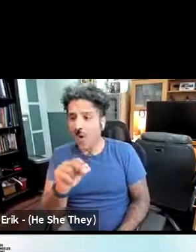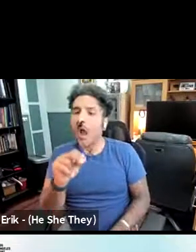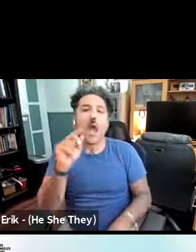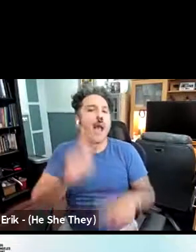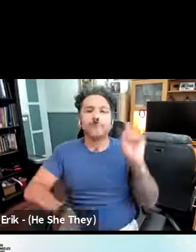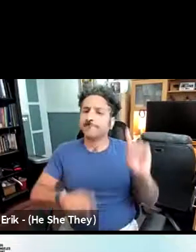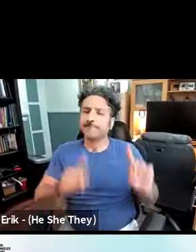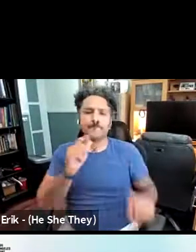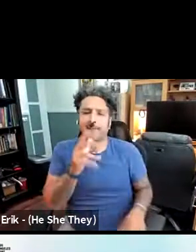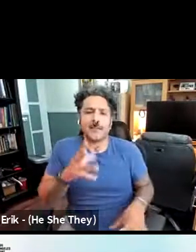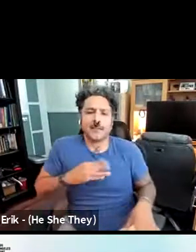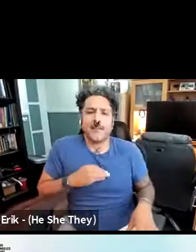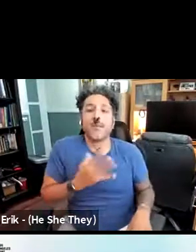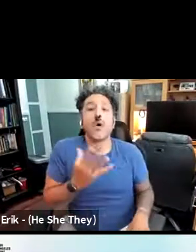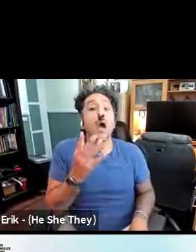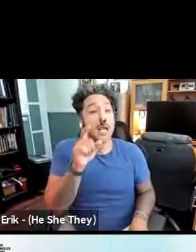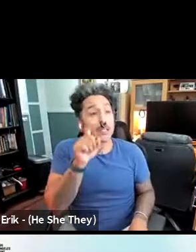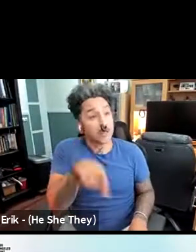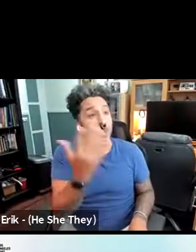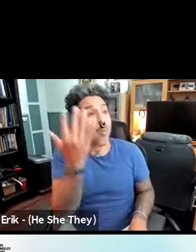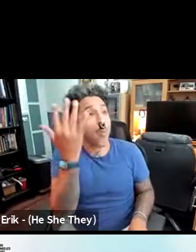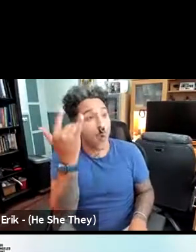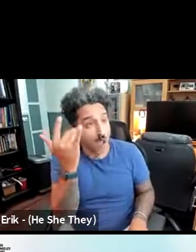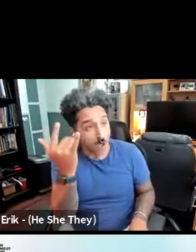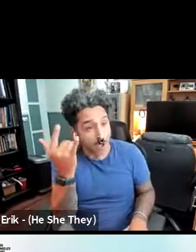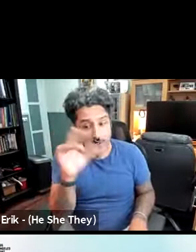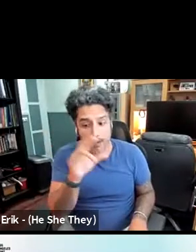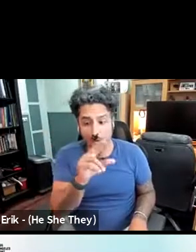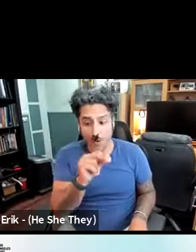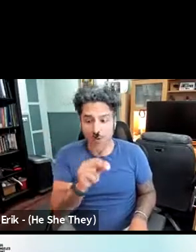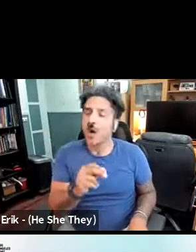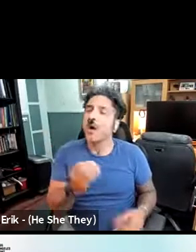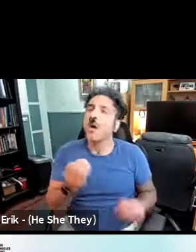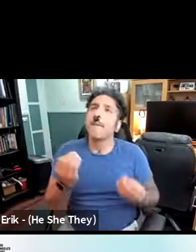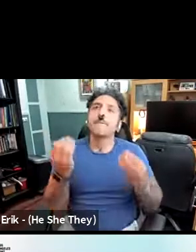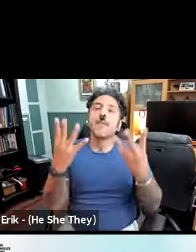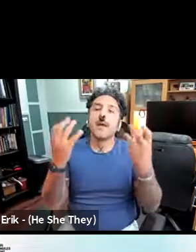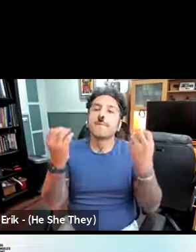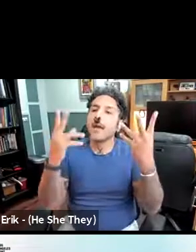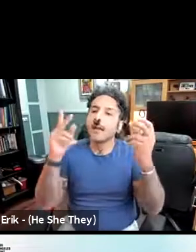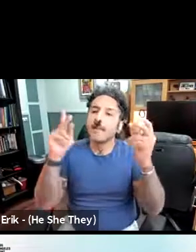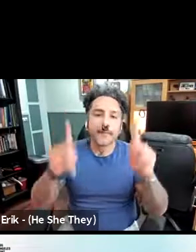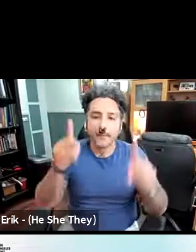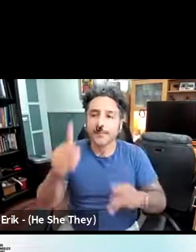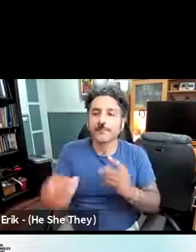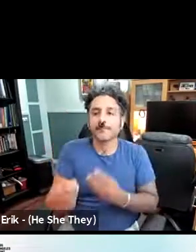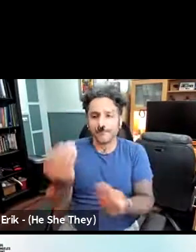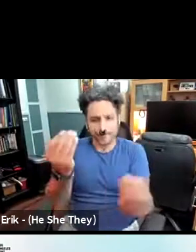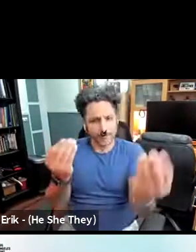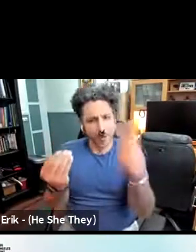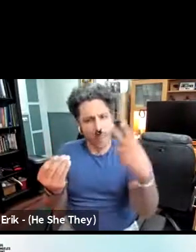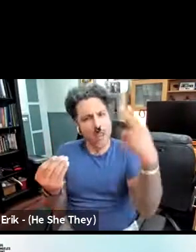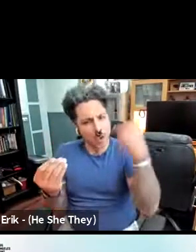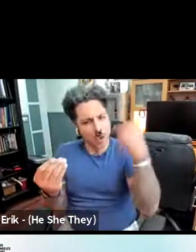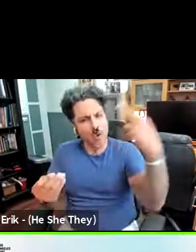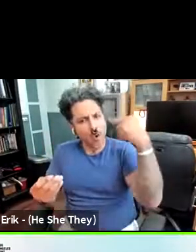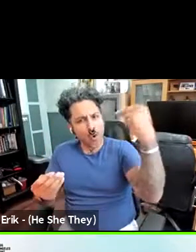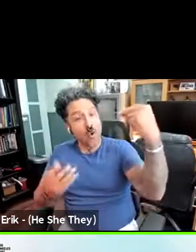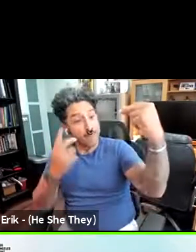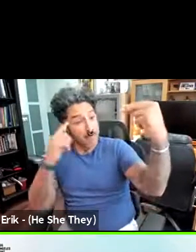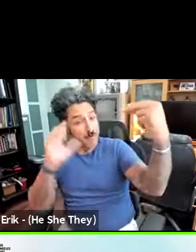it. Why? And so many people have told me no. And if I would have believed